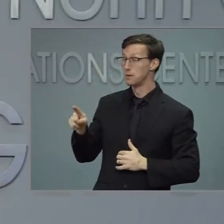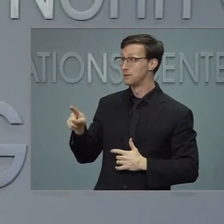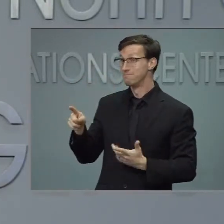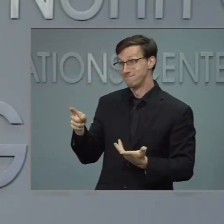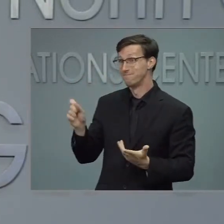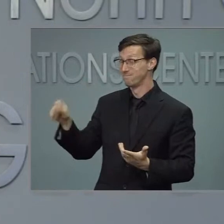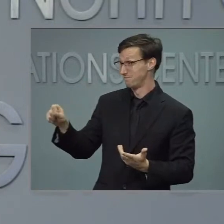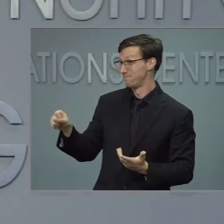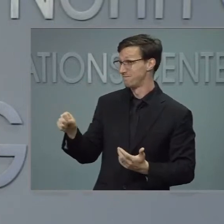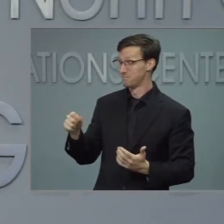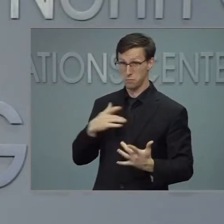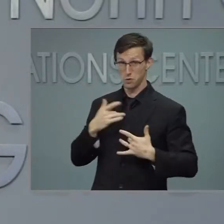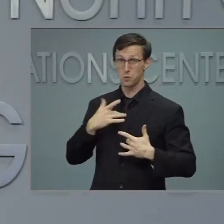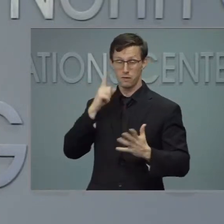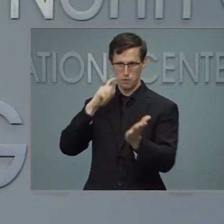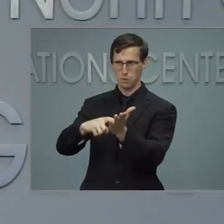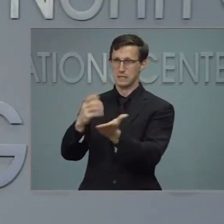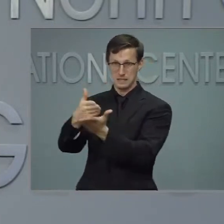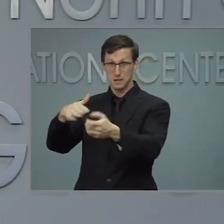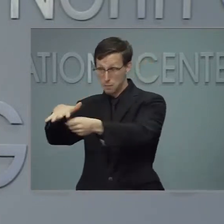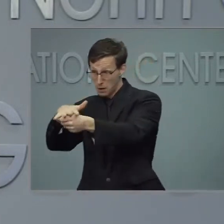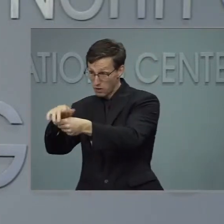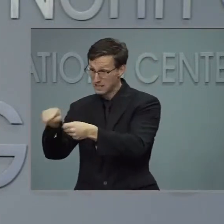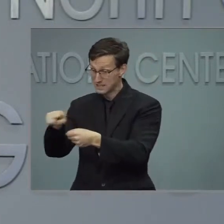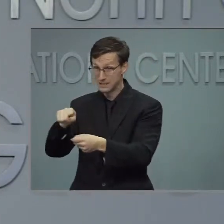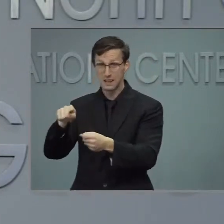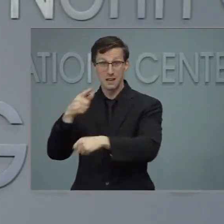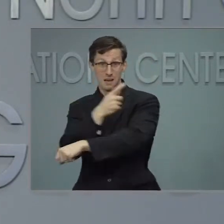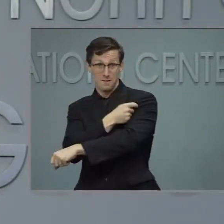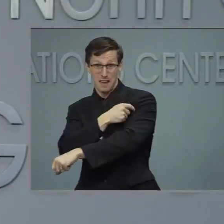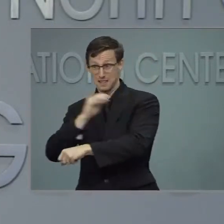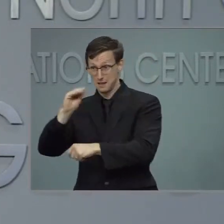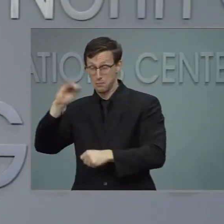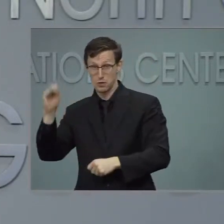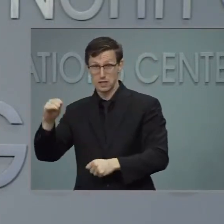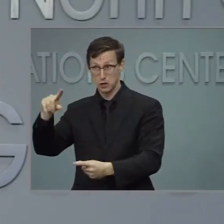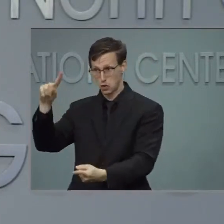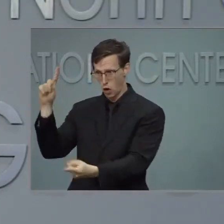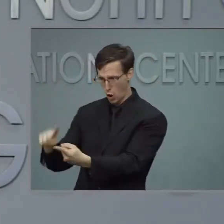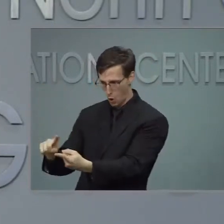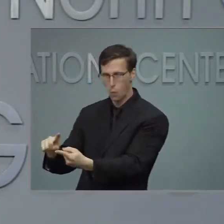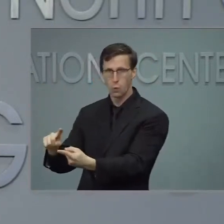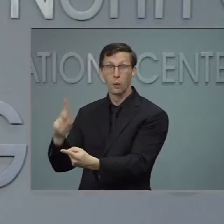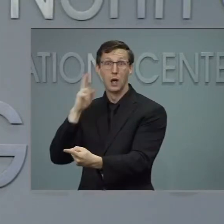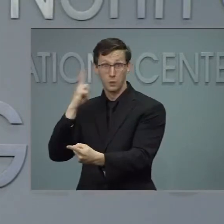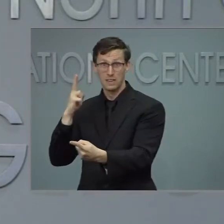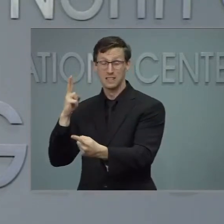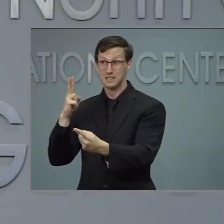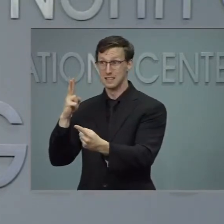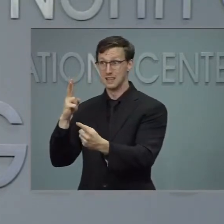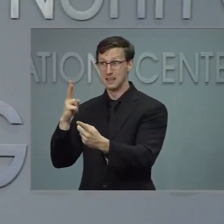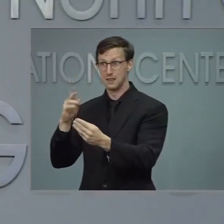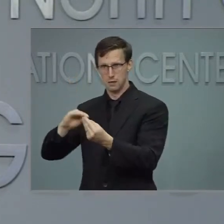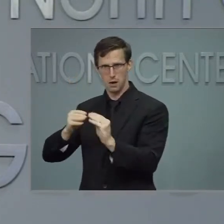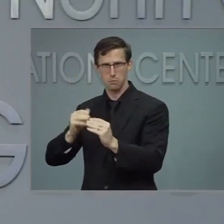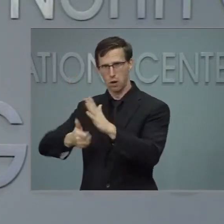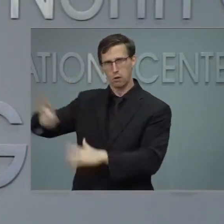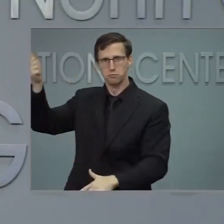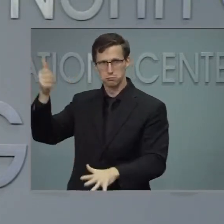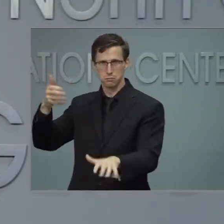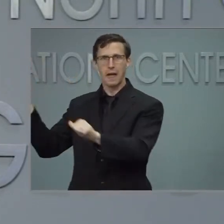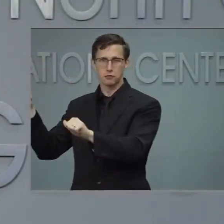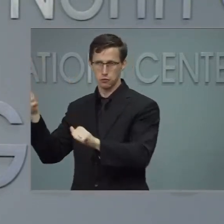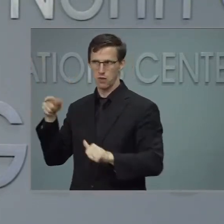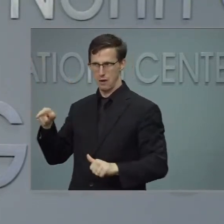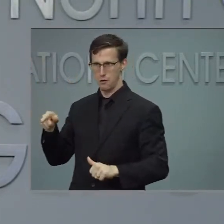bad things happen when a lower percentage of the population is vaccinated. That's why is not vaccinated, and that's why we are